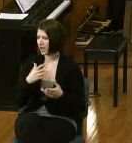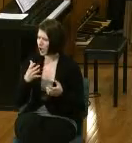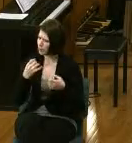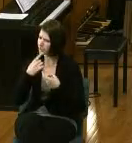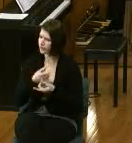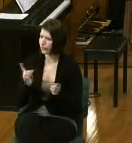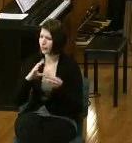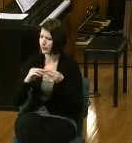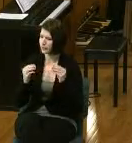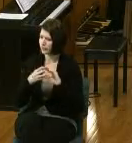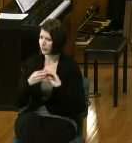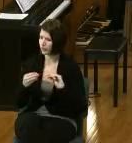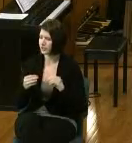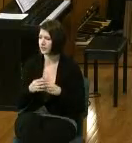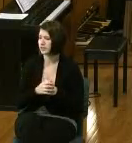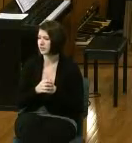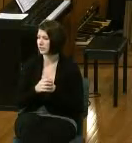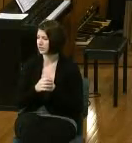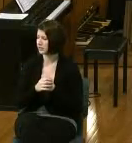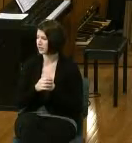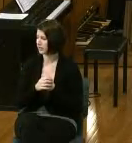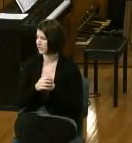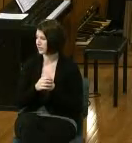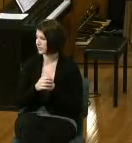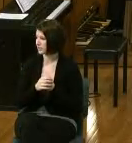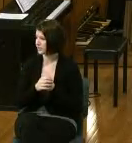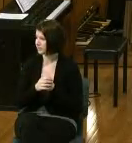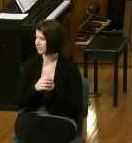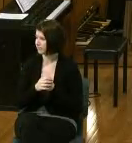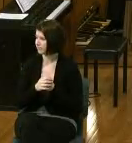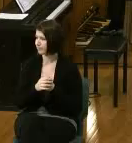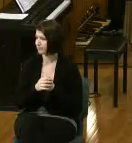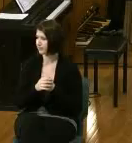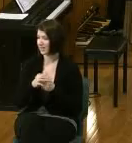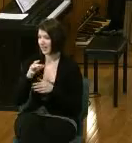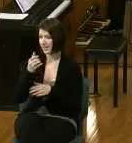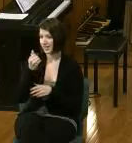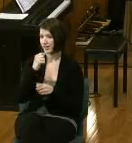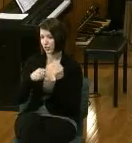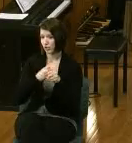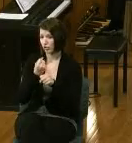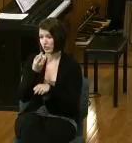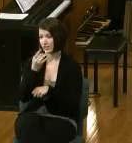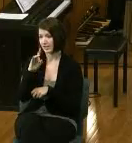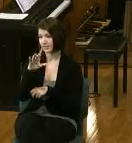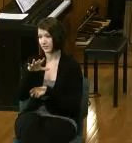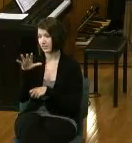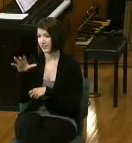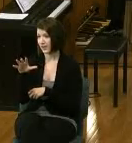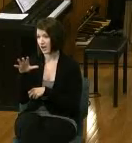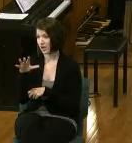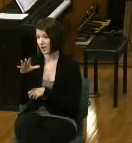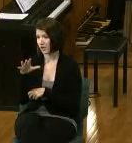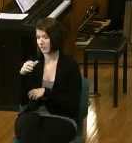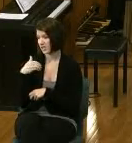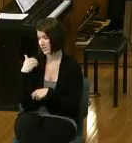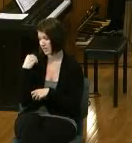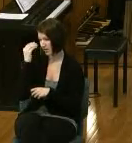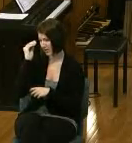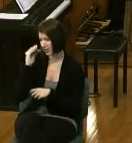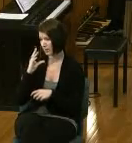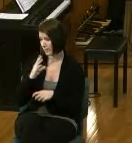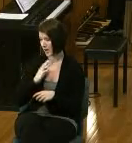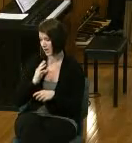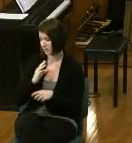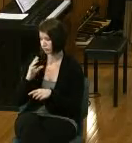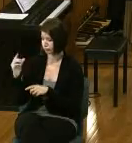you, and that is this. In 1855, a young man came from